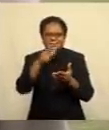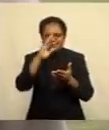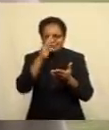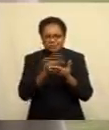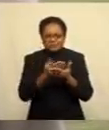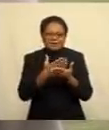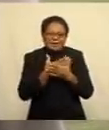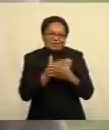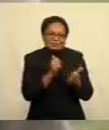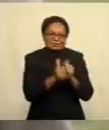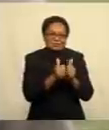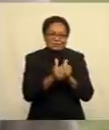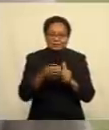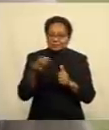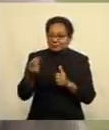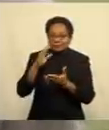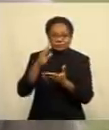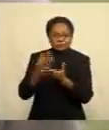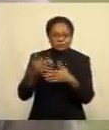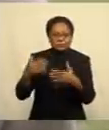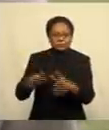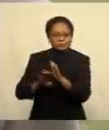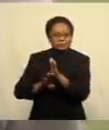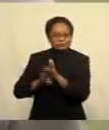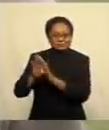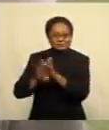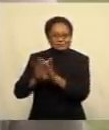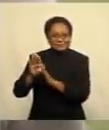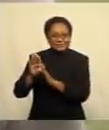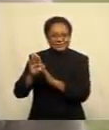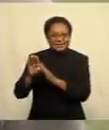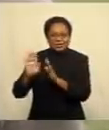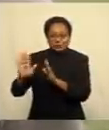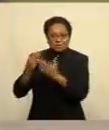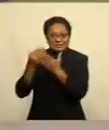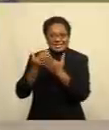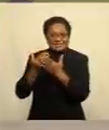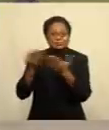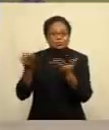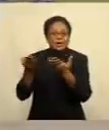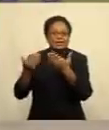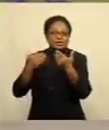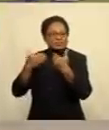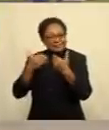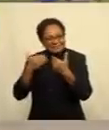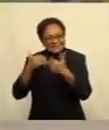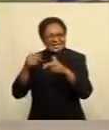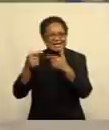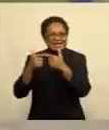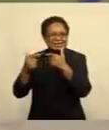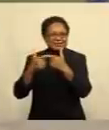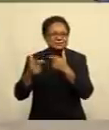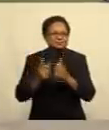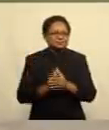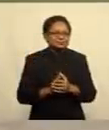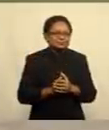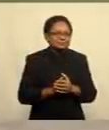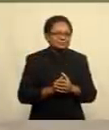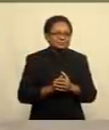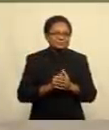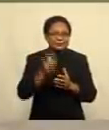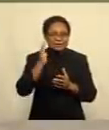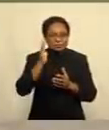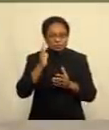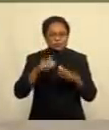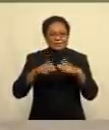students who have pursued their studies further in tertiary institutions. The school is renowned for accommodating a large number of